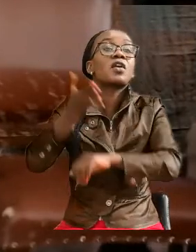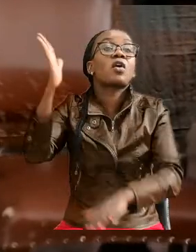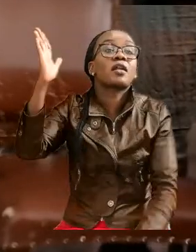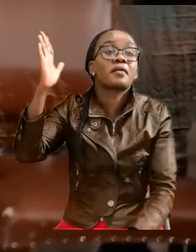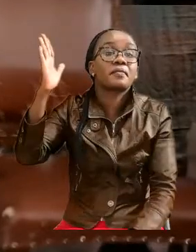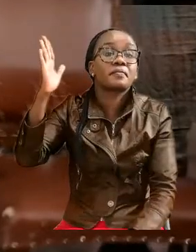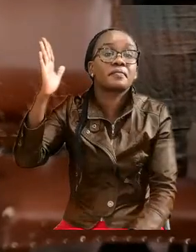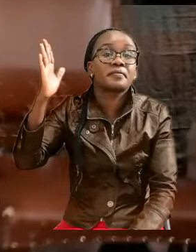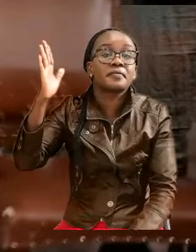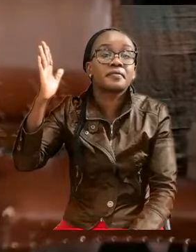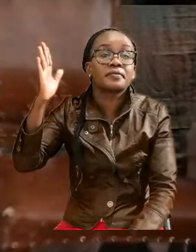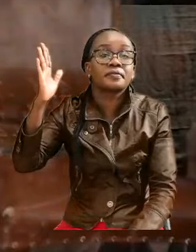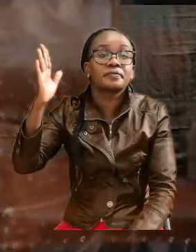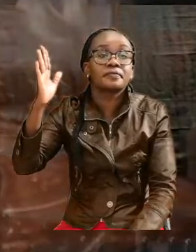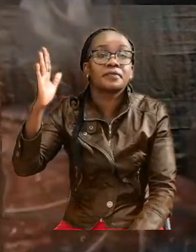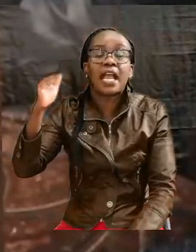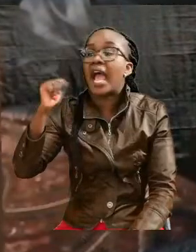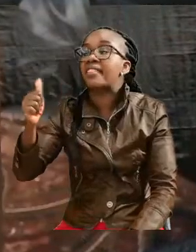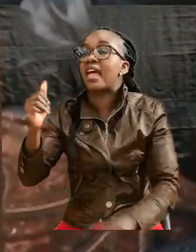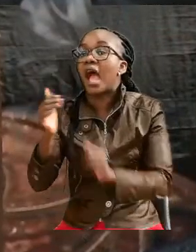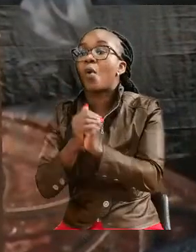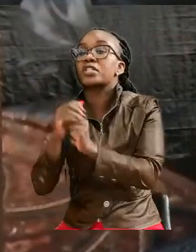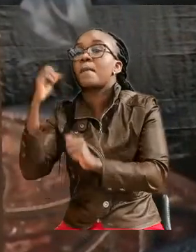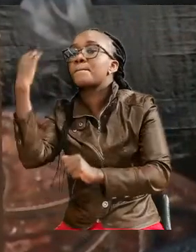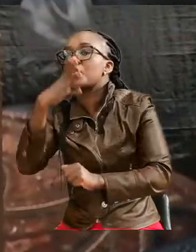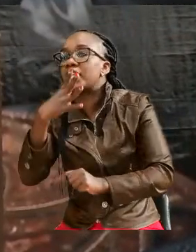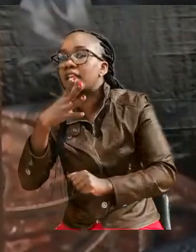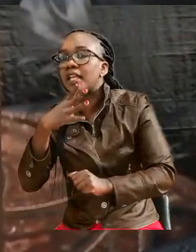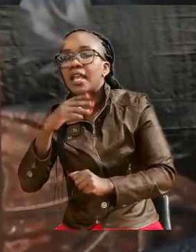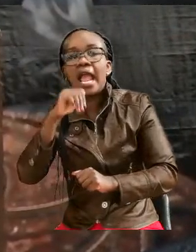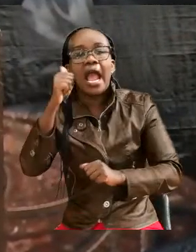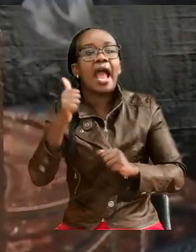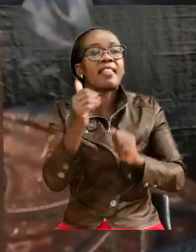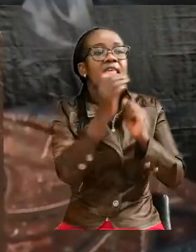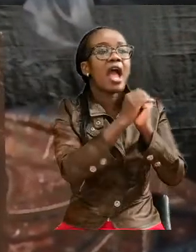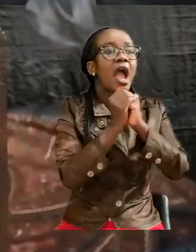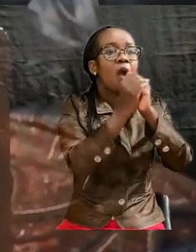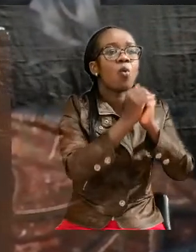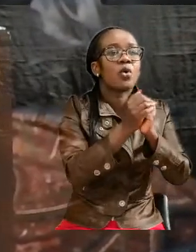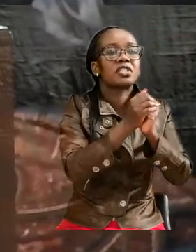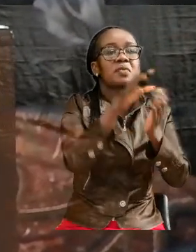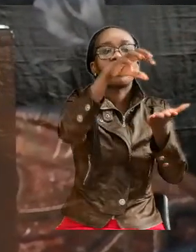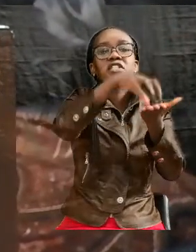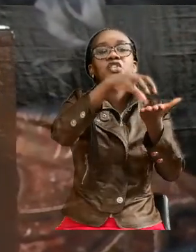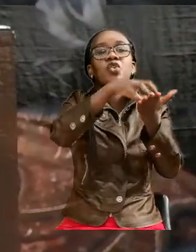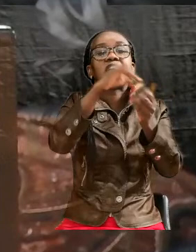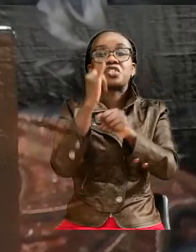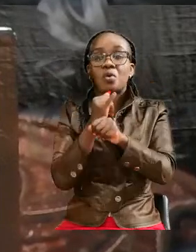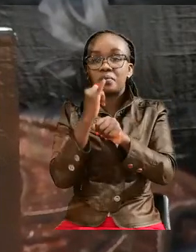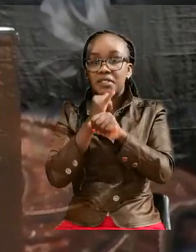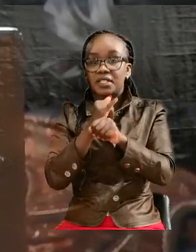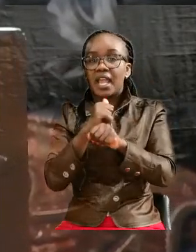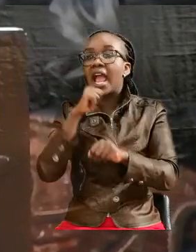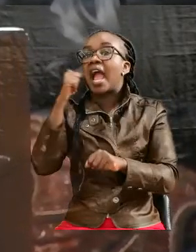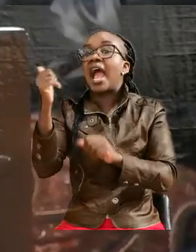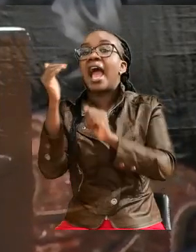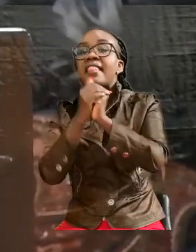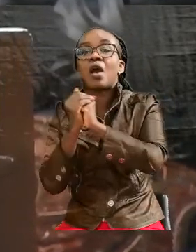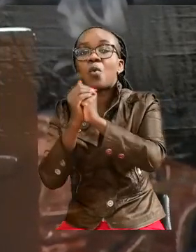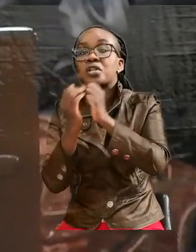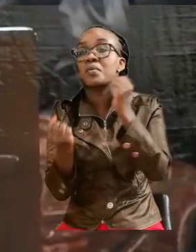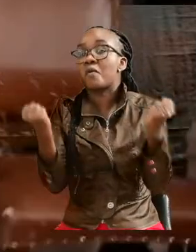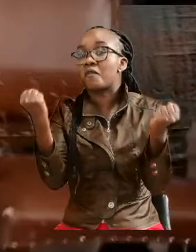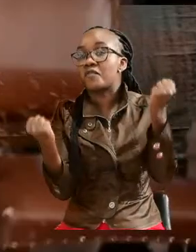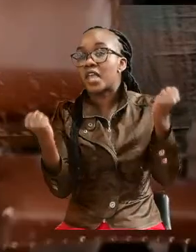we worship beauty, we worship positions, and all that